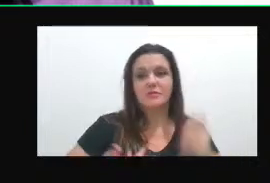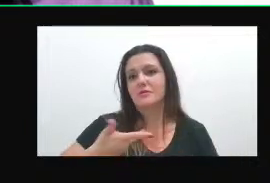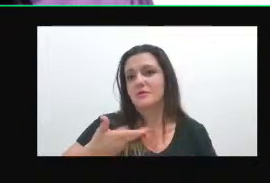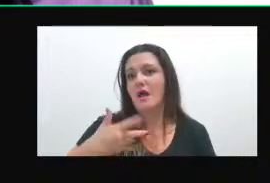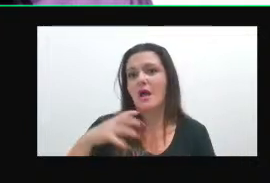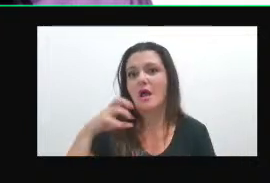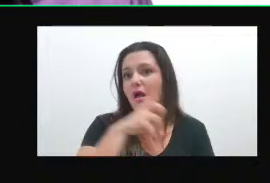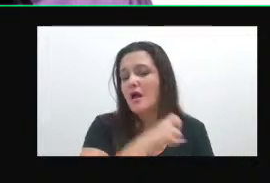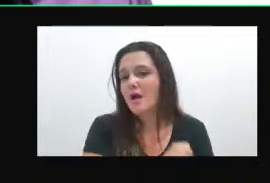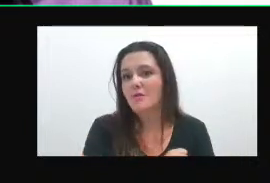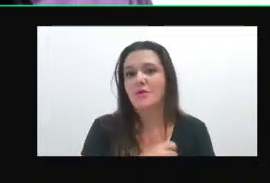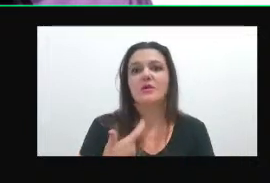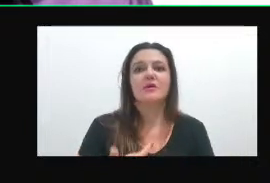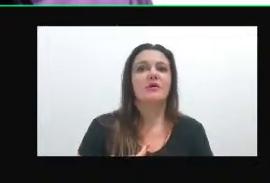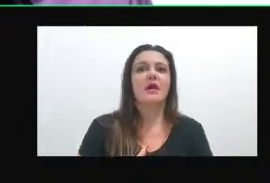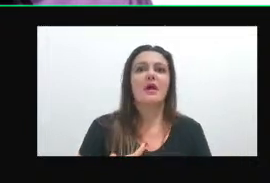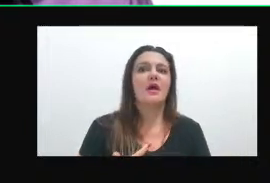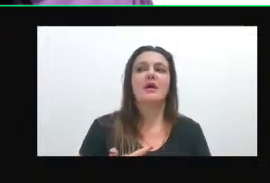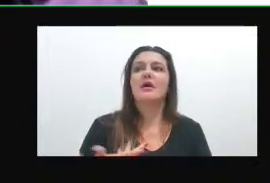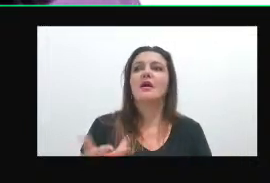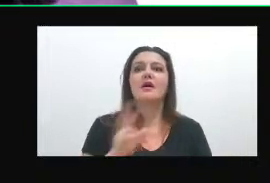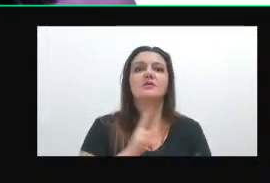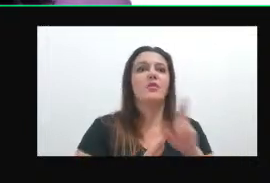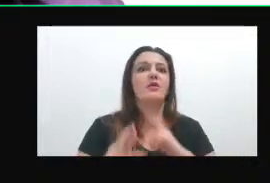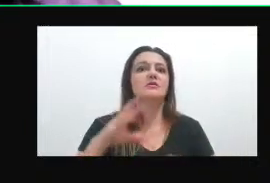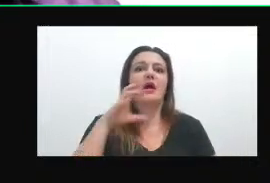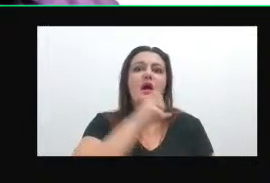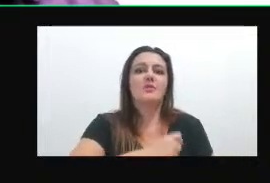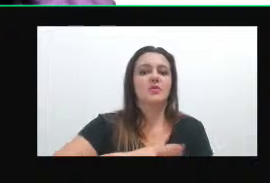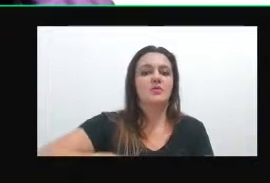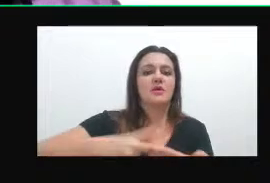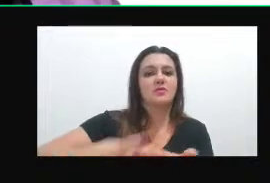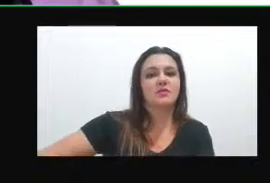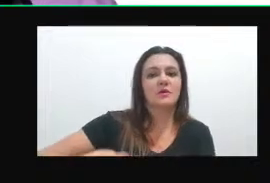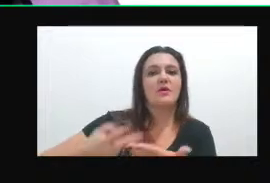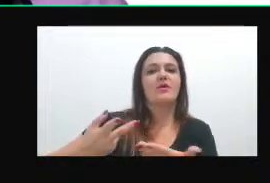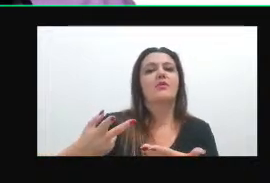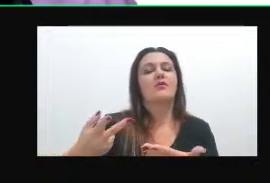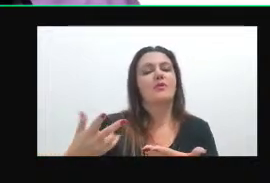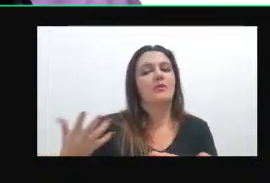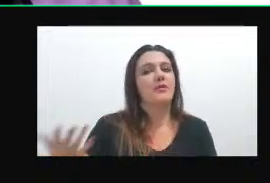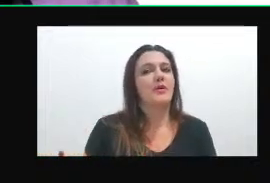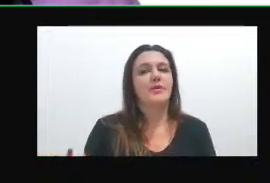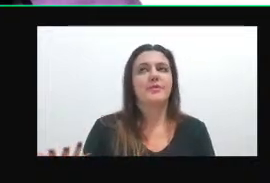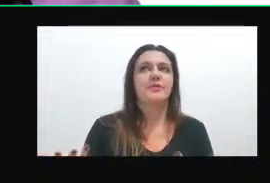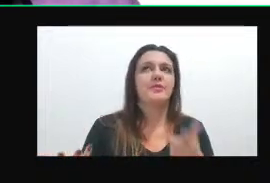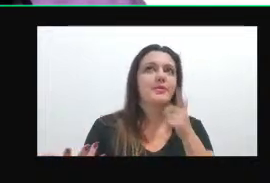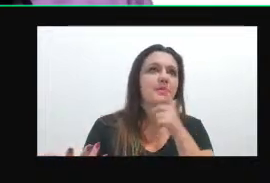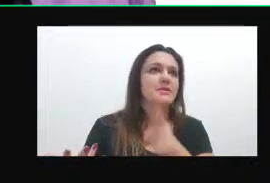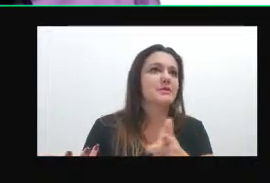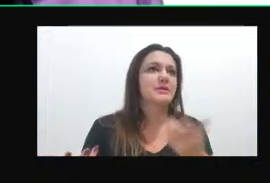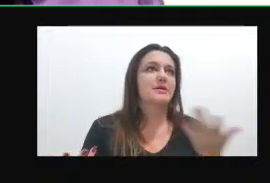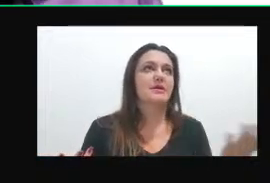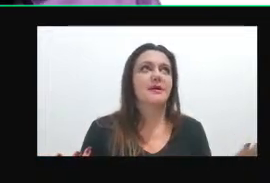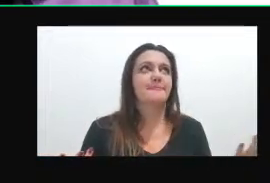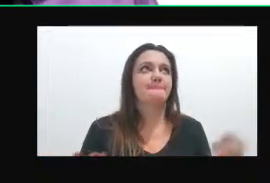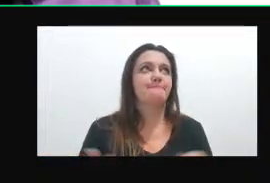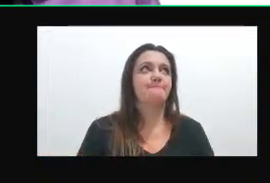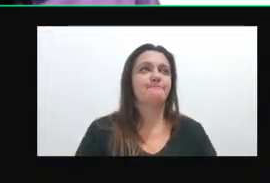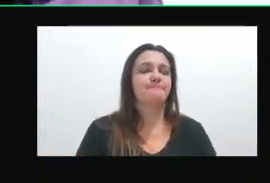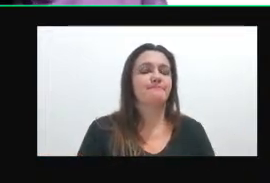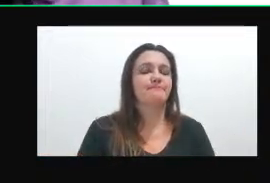with translation, or to be able to have access